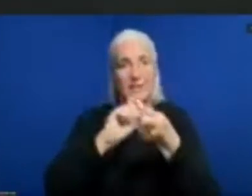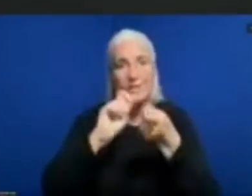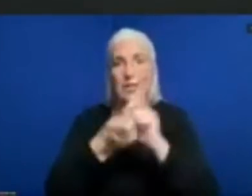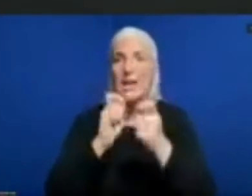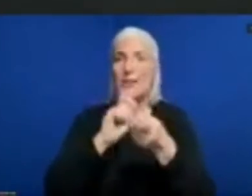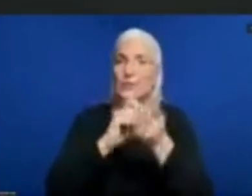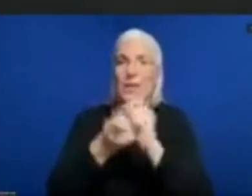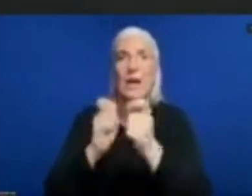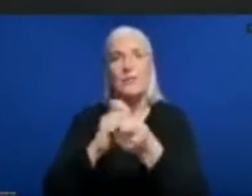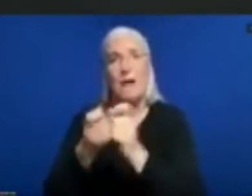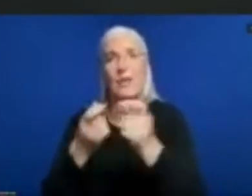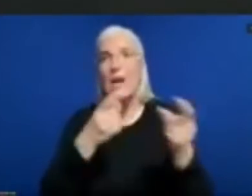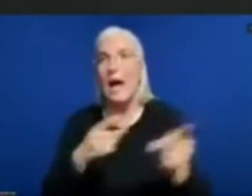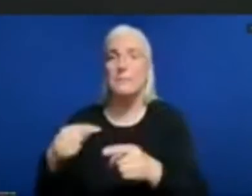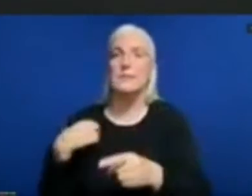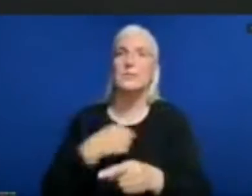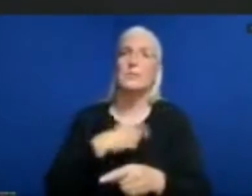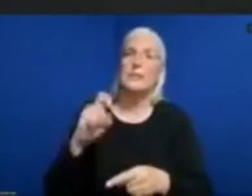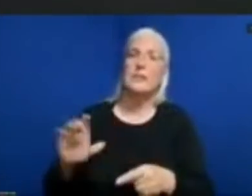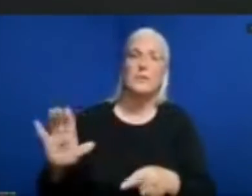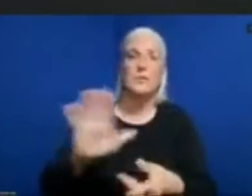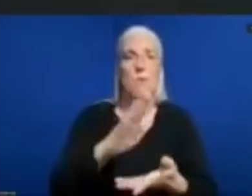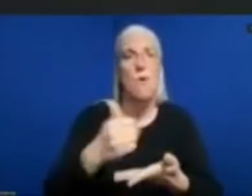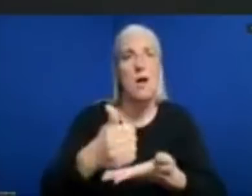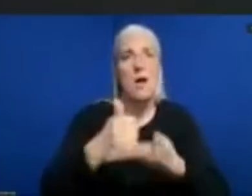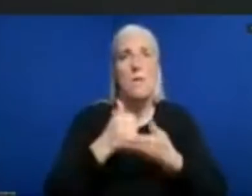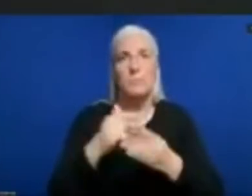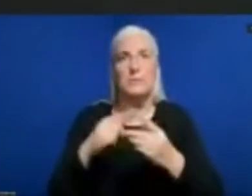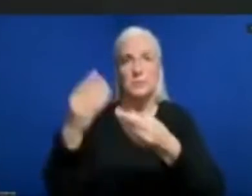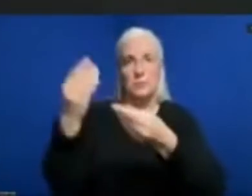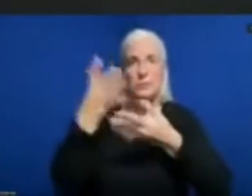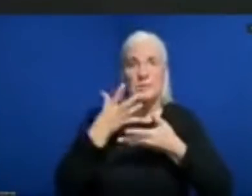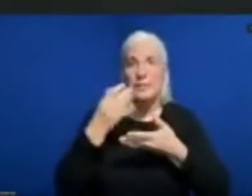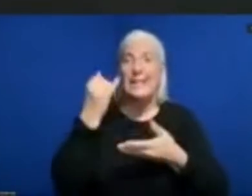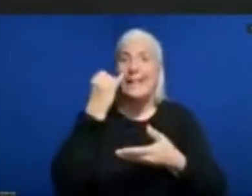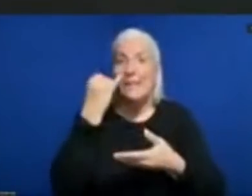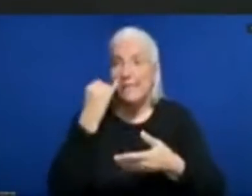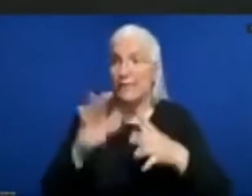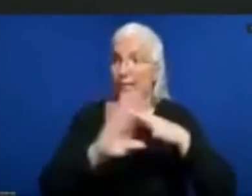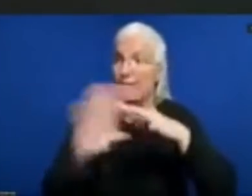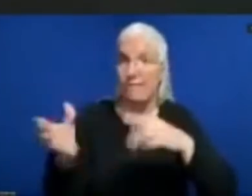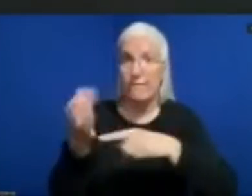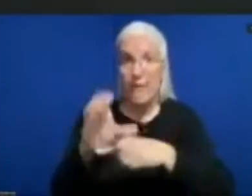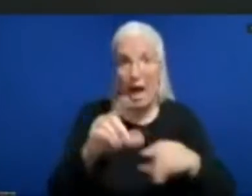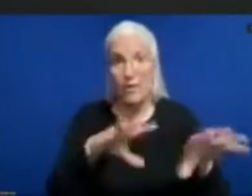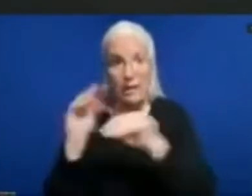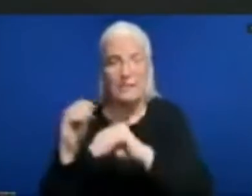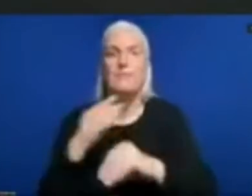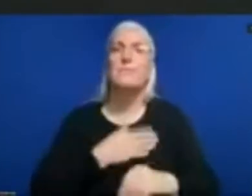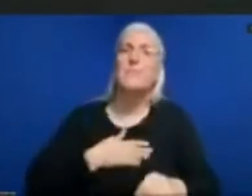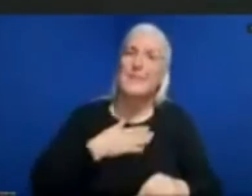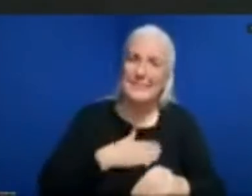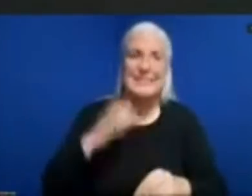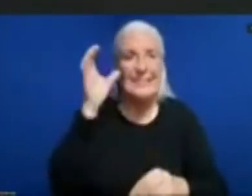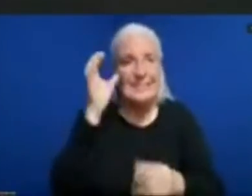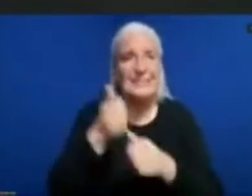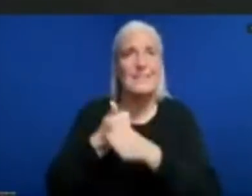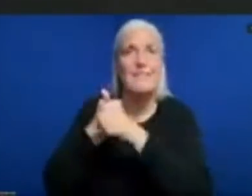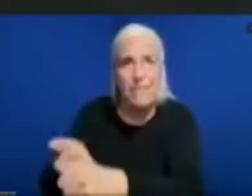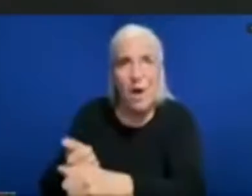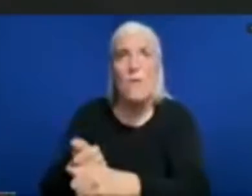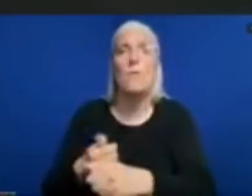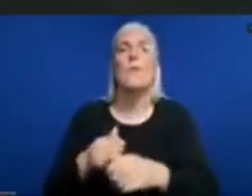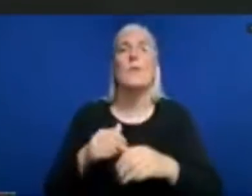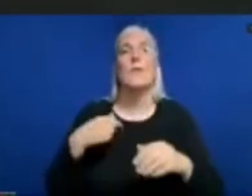your area, do not hesitate. Help us by taking yourself out of harm's way so we can focus on fighting the fire. Now is the time to be